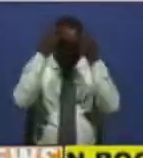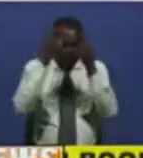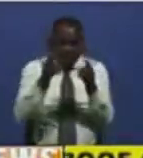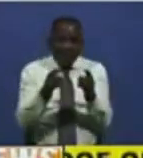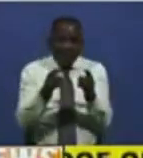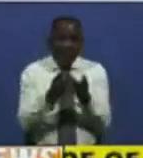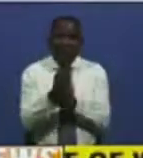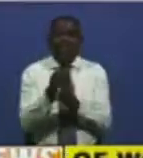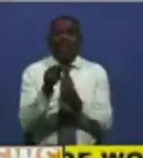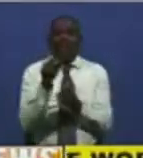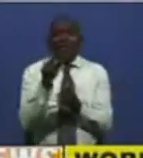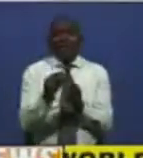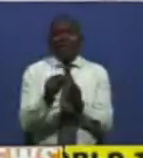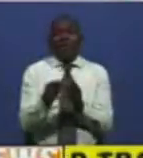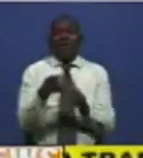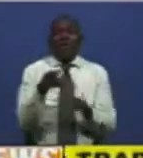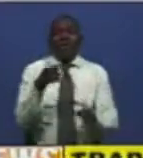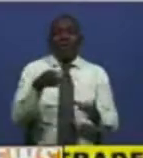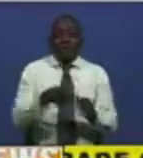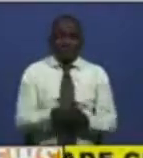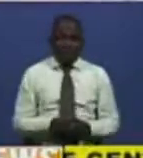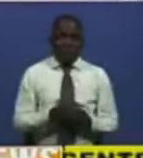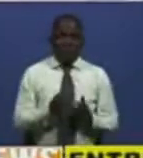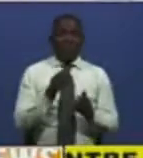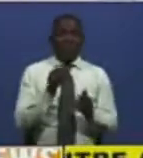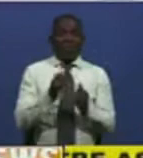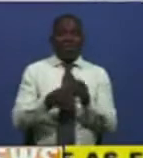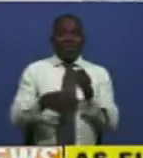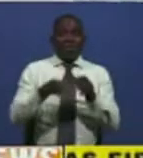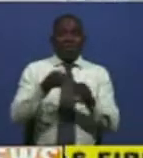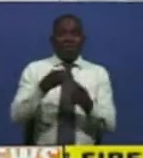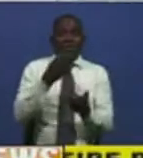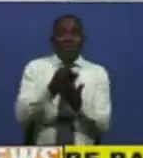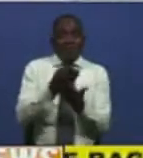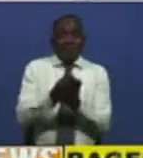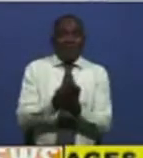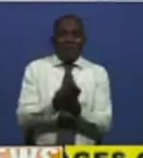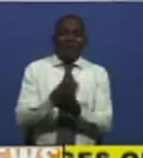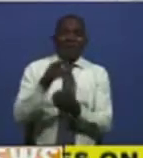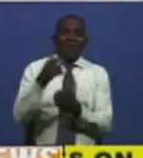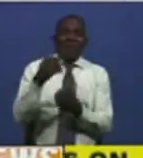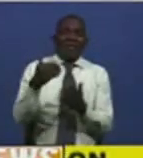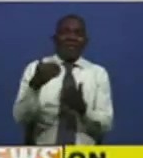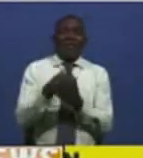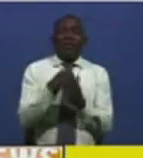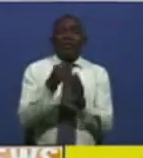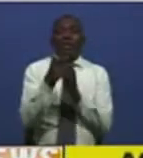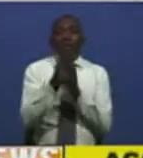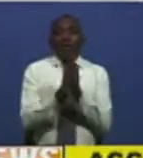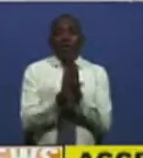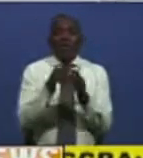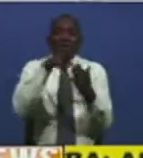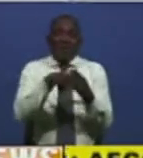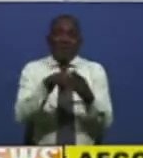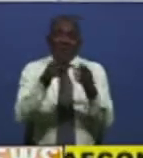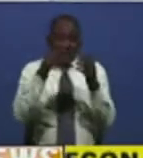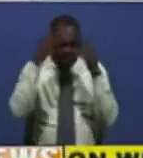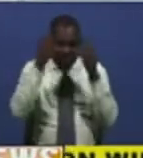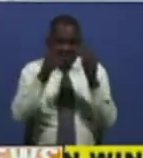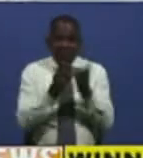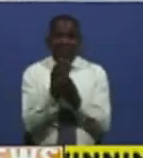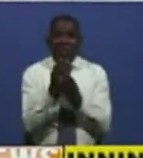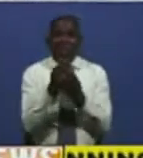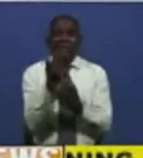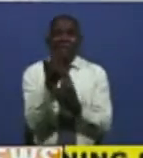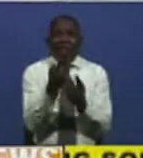the lower court reversed. At the Court of Appeal, Justice Henry Anthony Kofi, reading the decision of the panel of